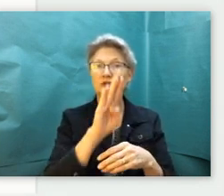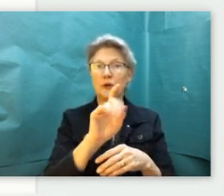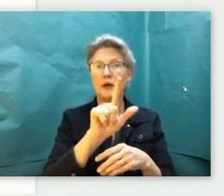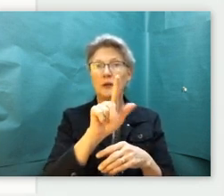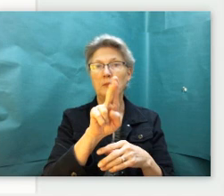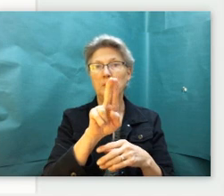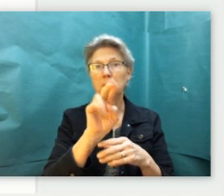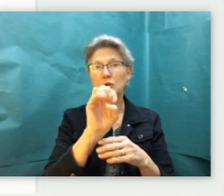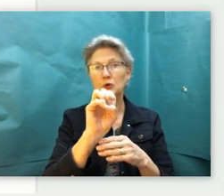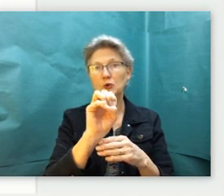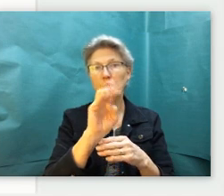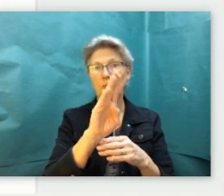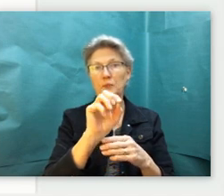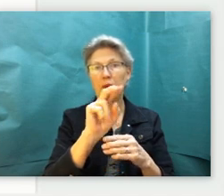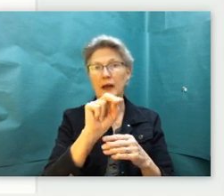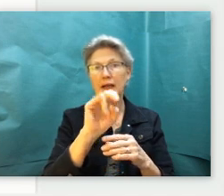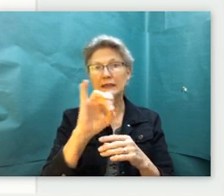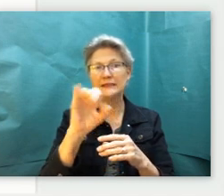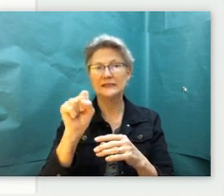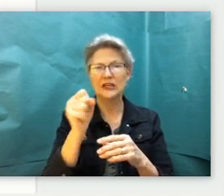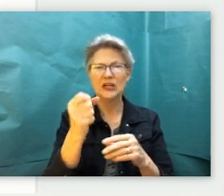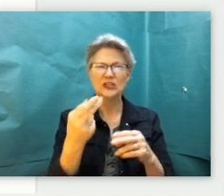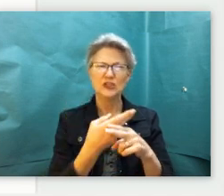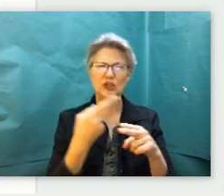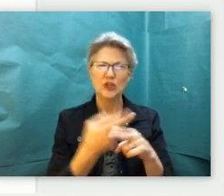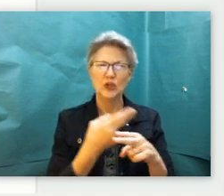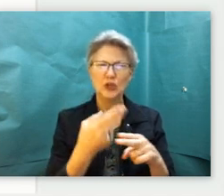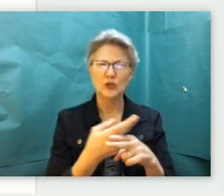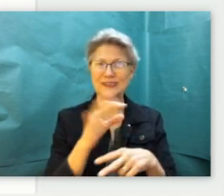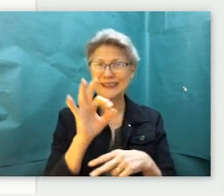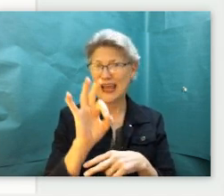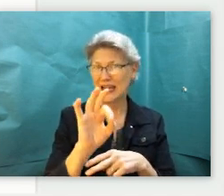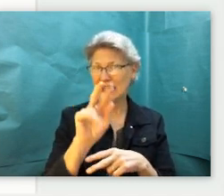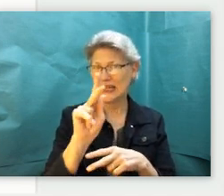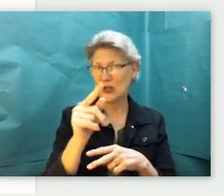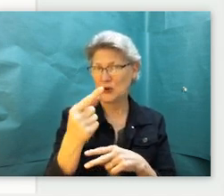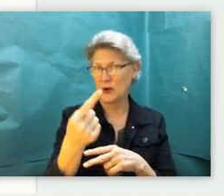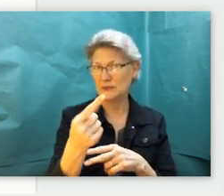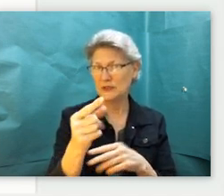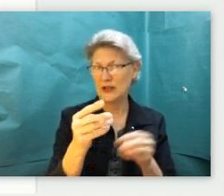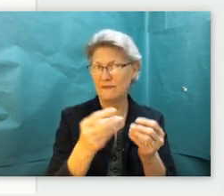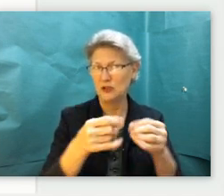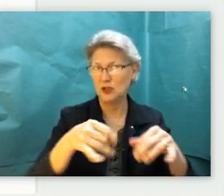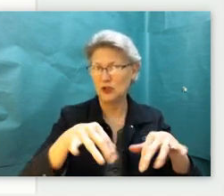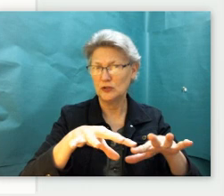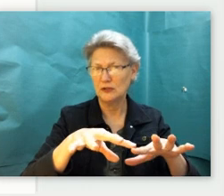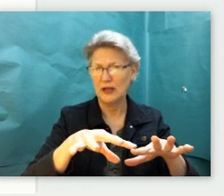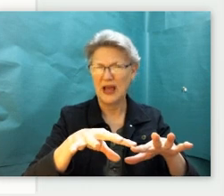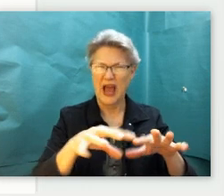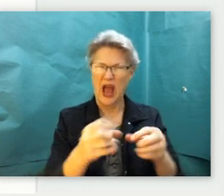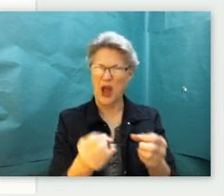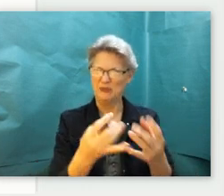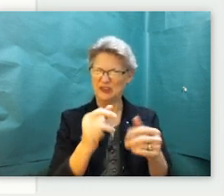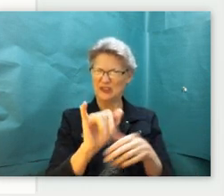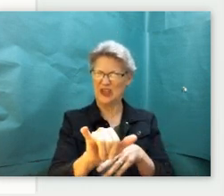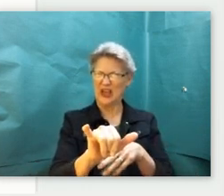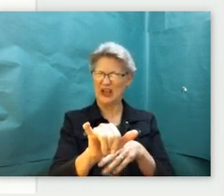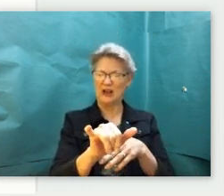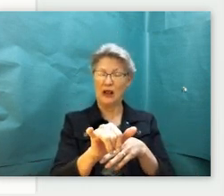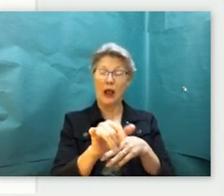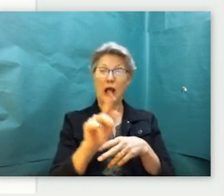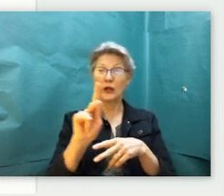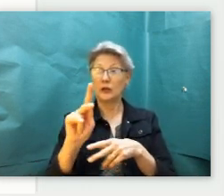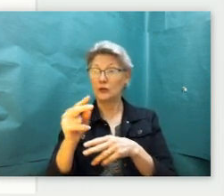grams of soil is that? Before we get started, let's think about, are kilograms heavier or lighter than